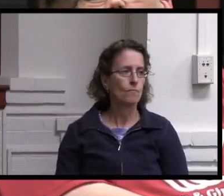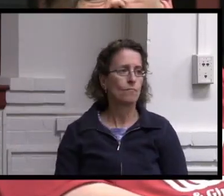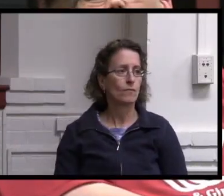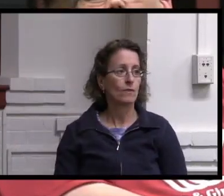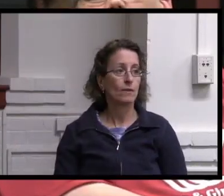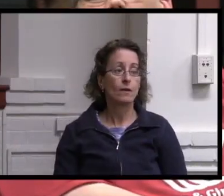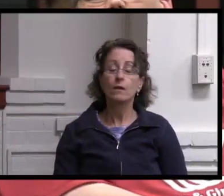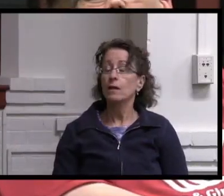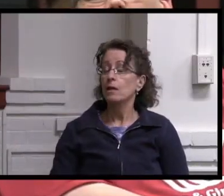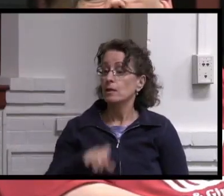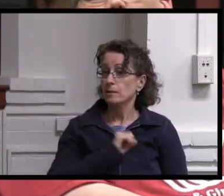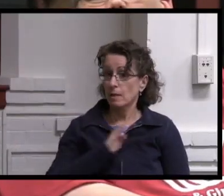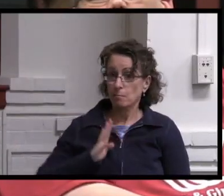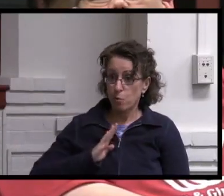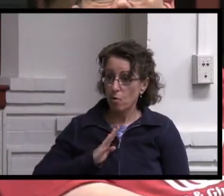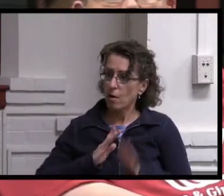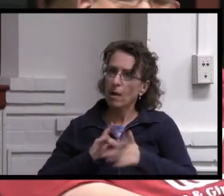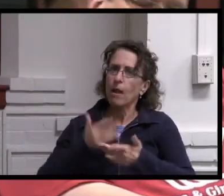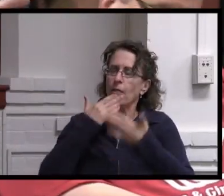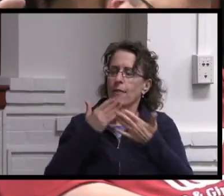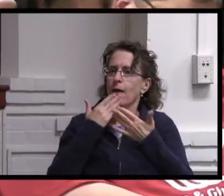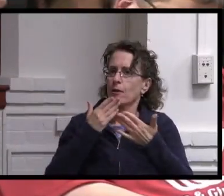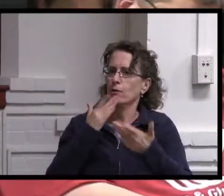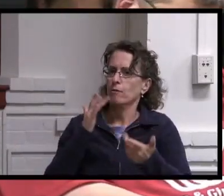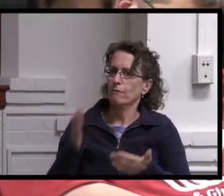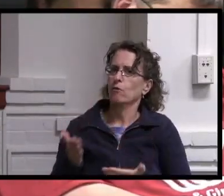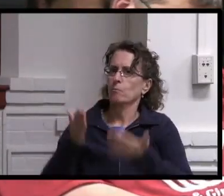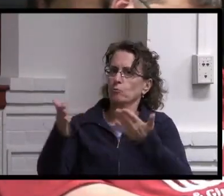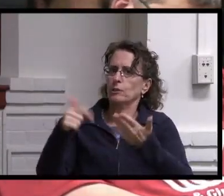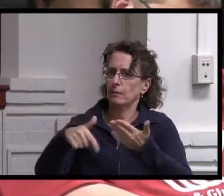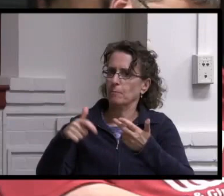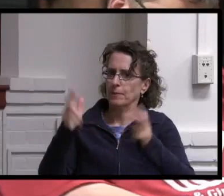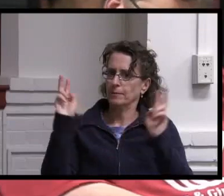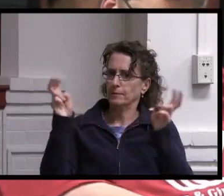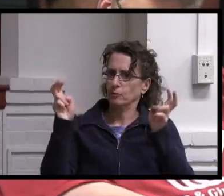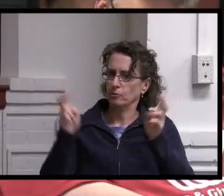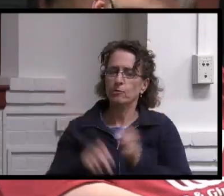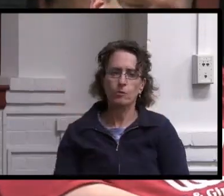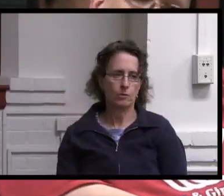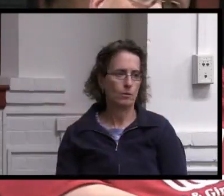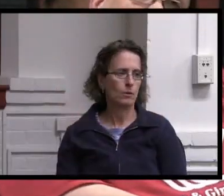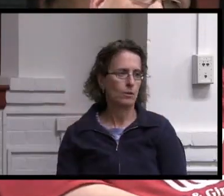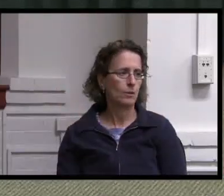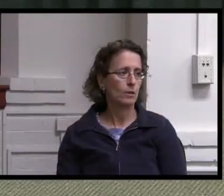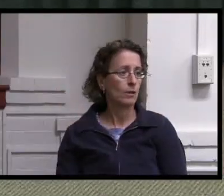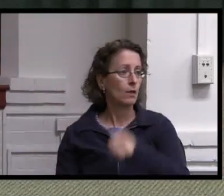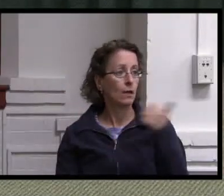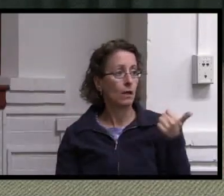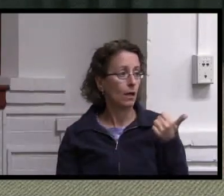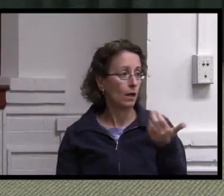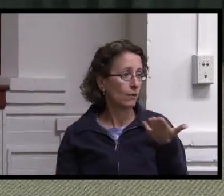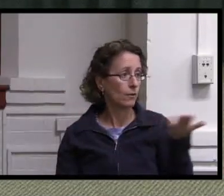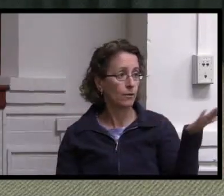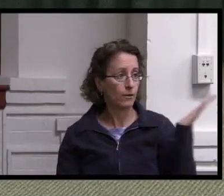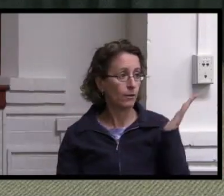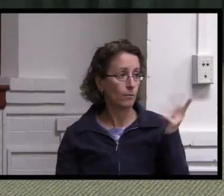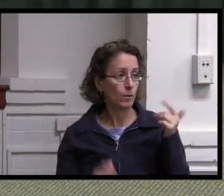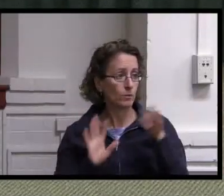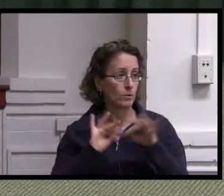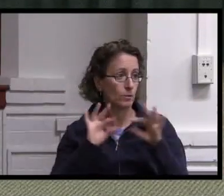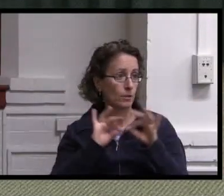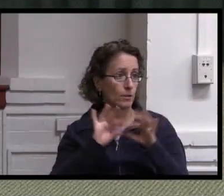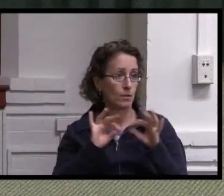calling allowing the select board to kind of have this conversation. Thanks. Thank you. Thank you, Chad. Thank you. Would anyone else from the public like to